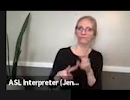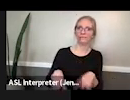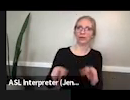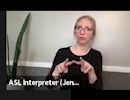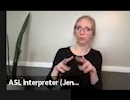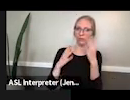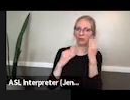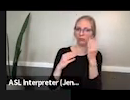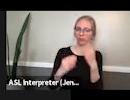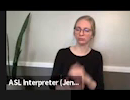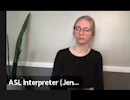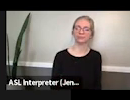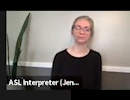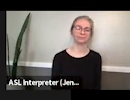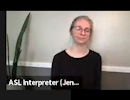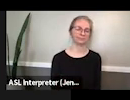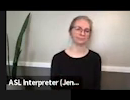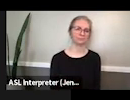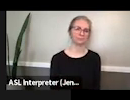information.